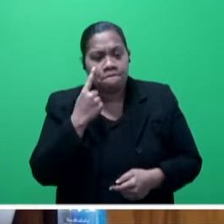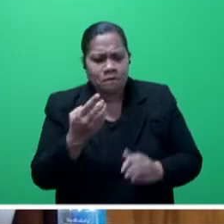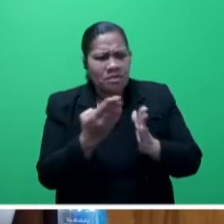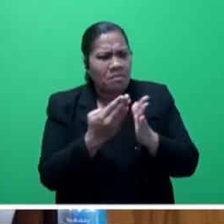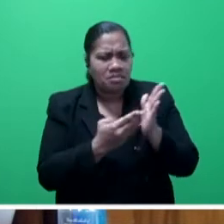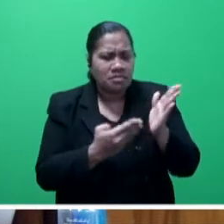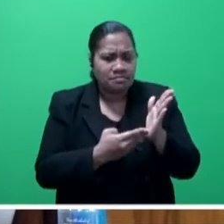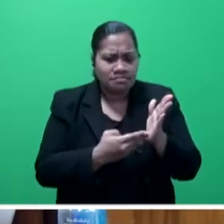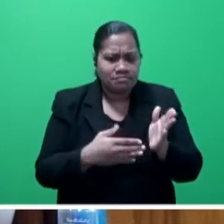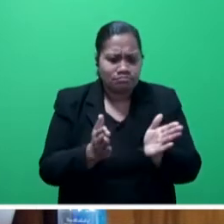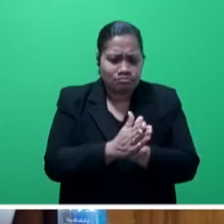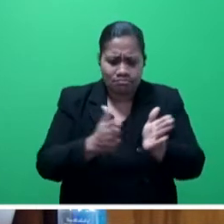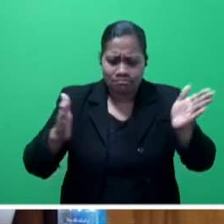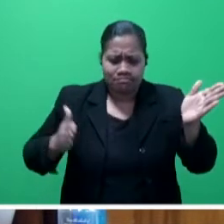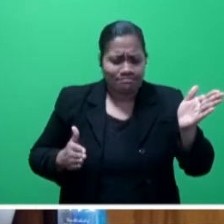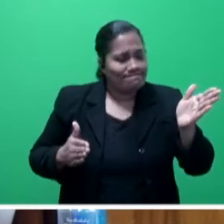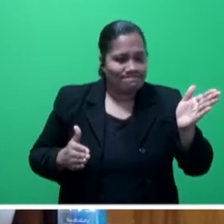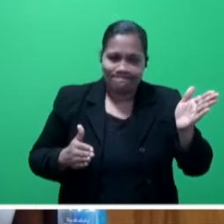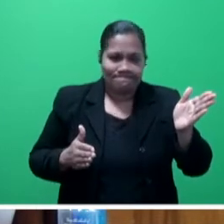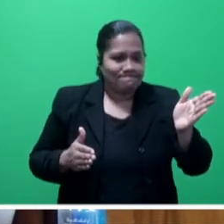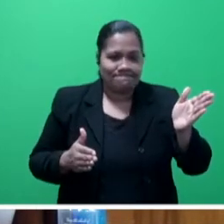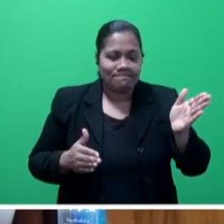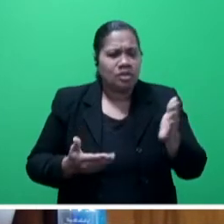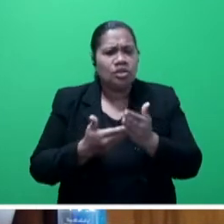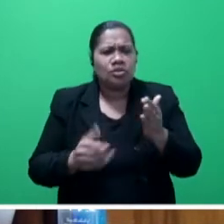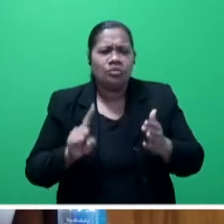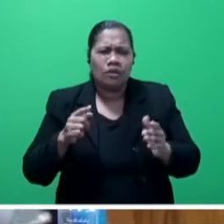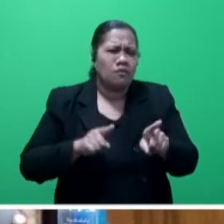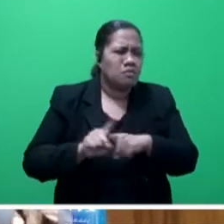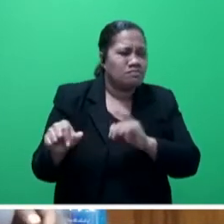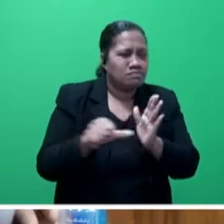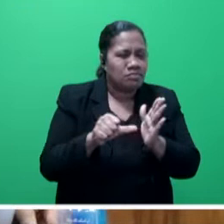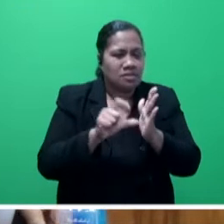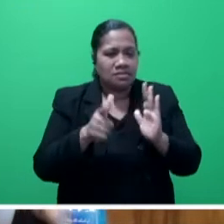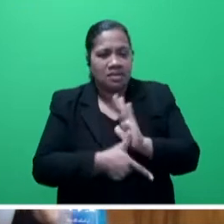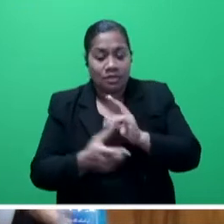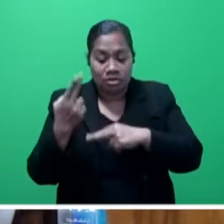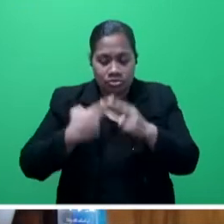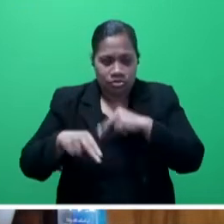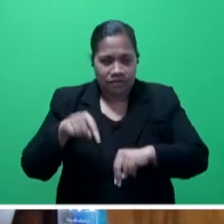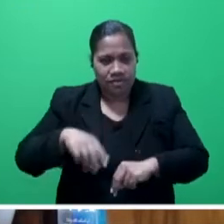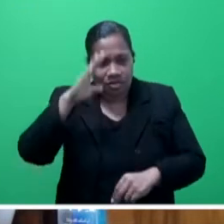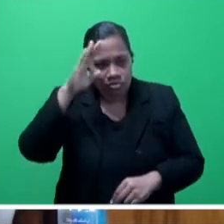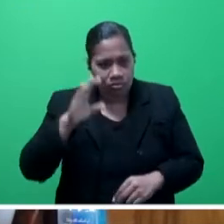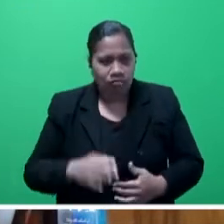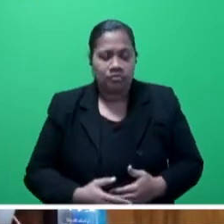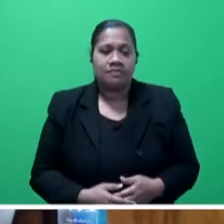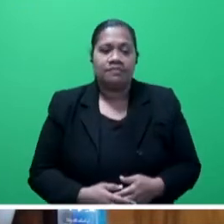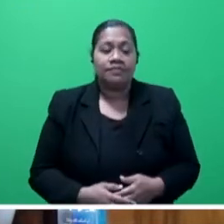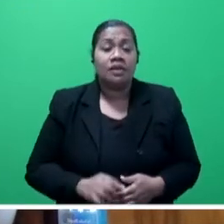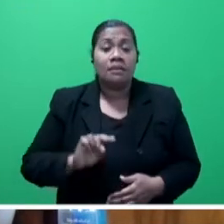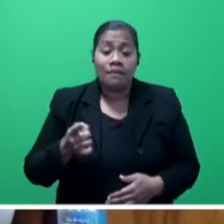left anyone behind during one of the most difficult times in the history of this country. Unfortunately, those